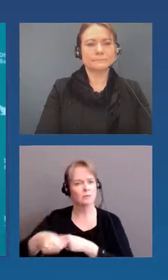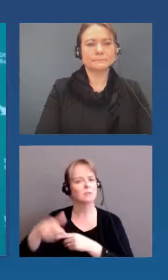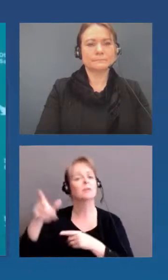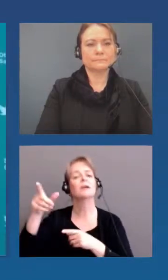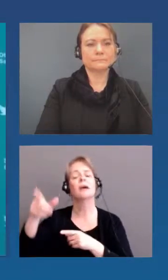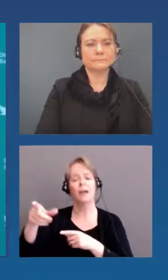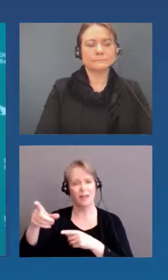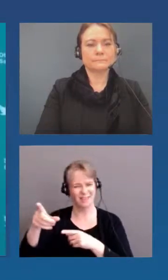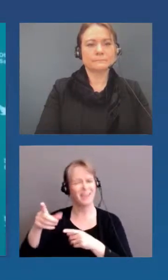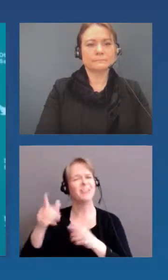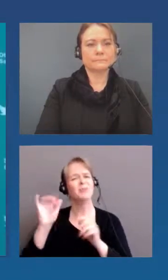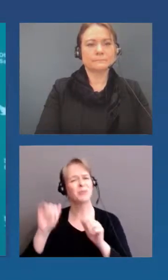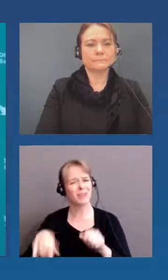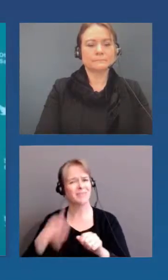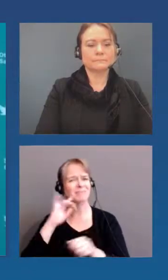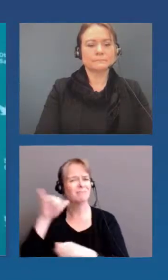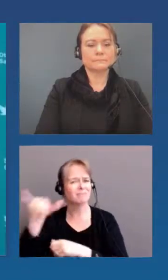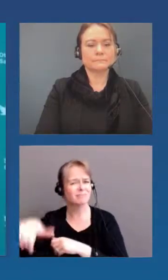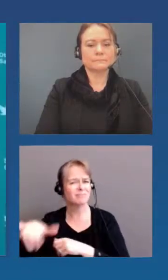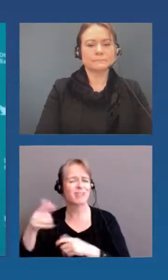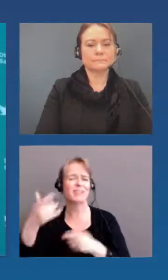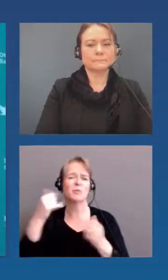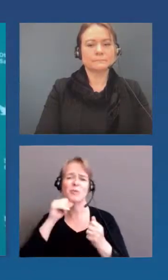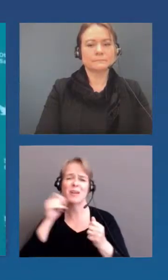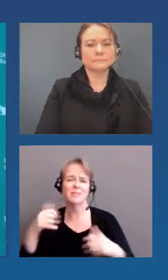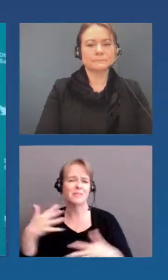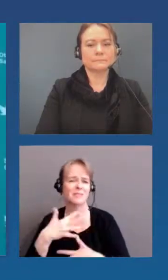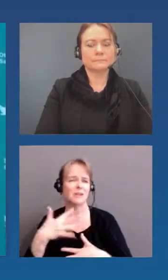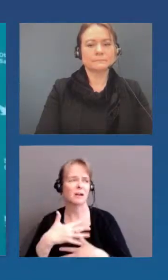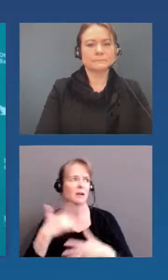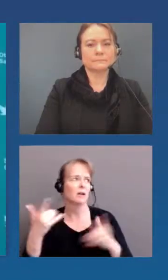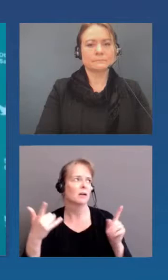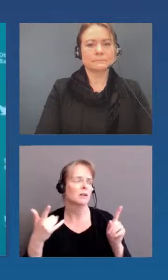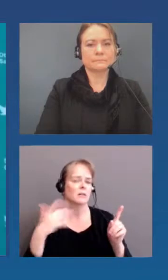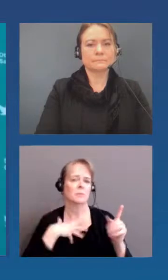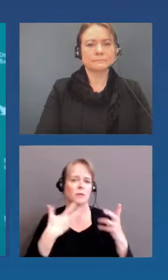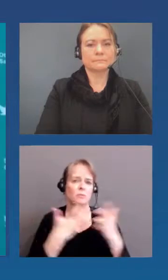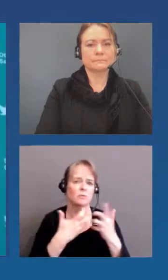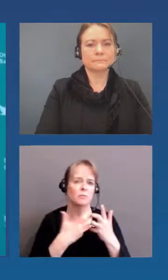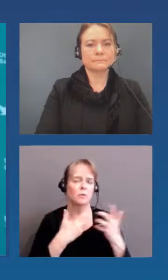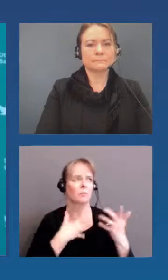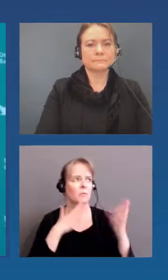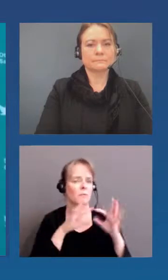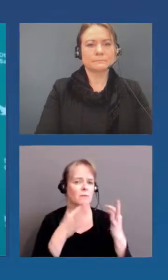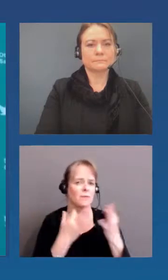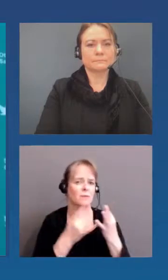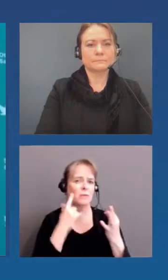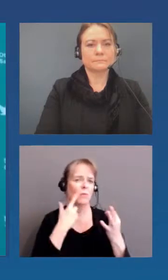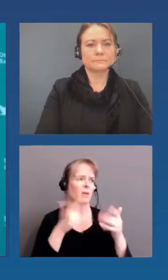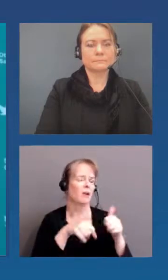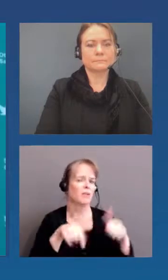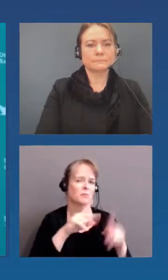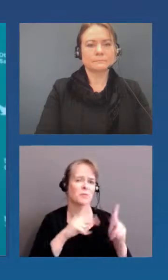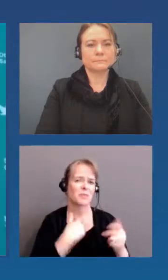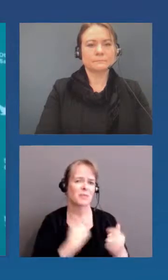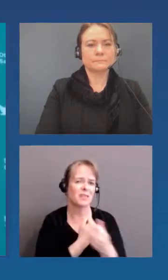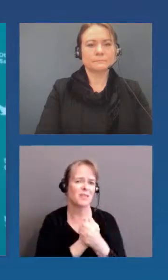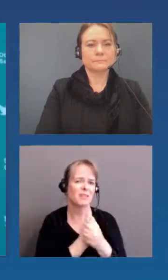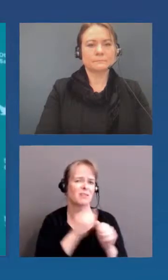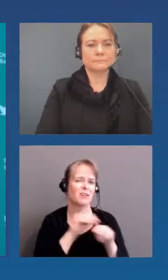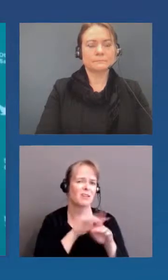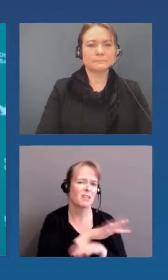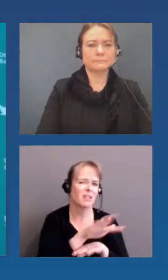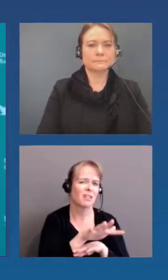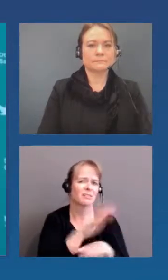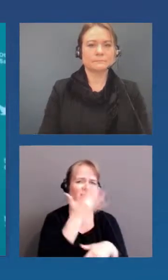transmitting the virus to their family, their loved ones, their roommates, and those they live with. Voluntary isolation is a proven way to